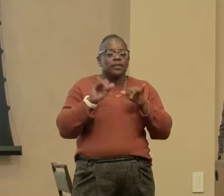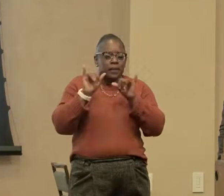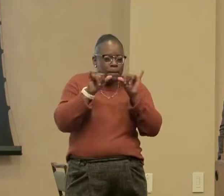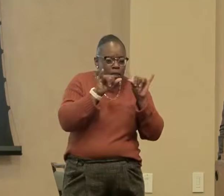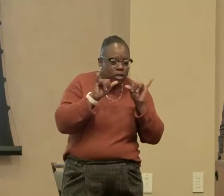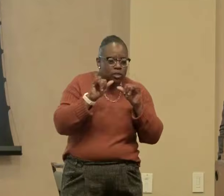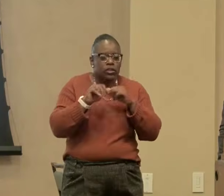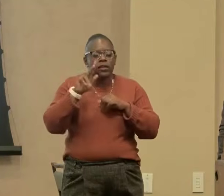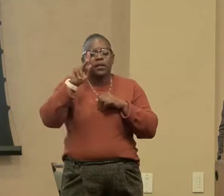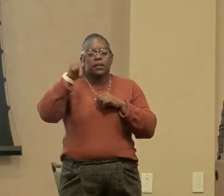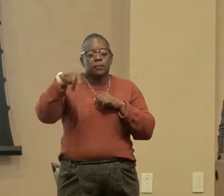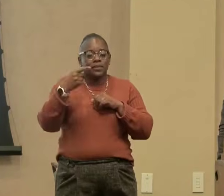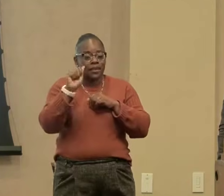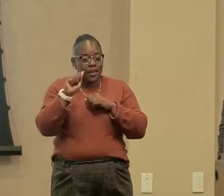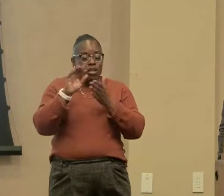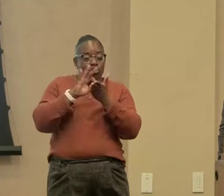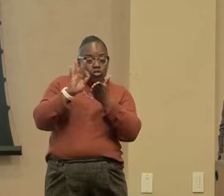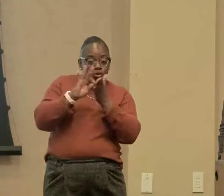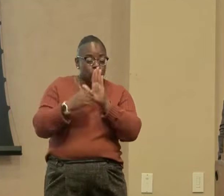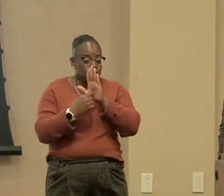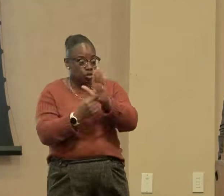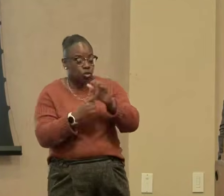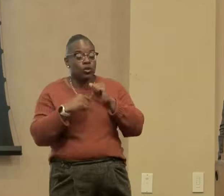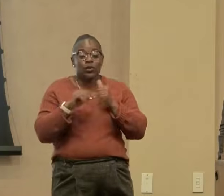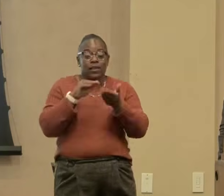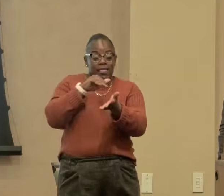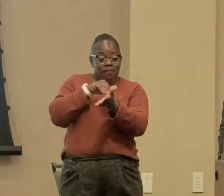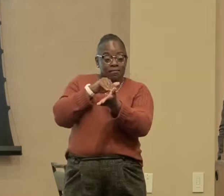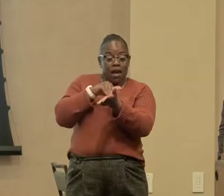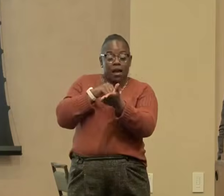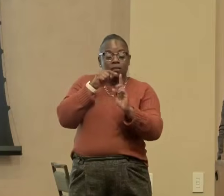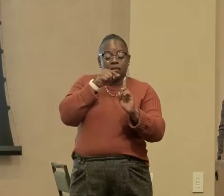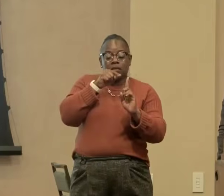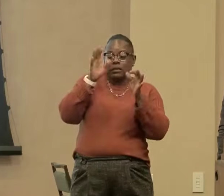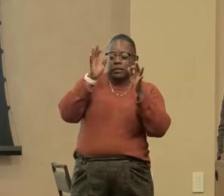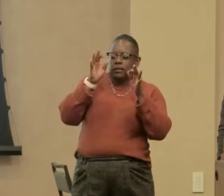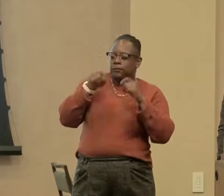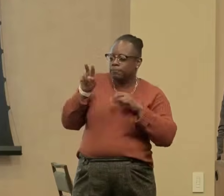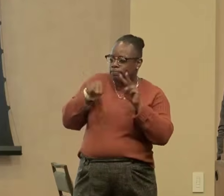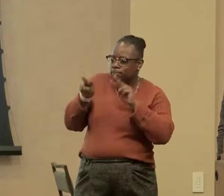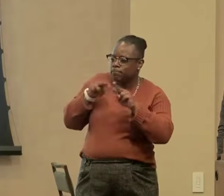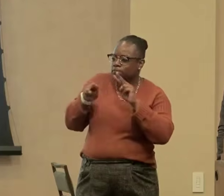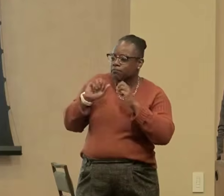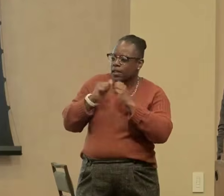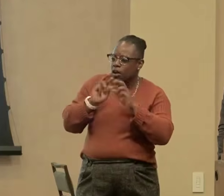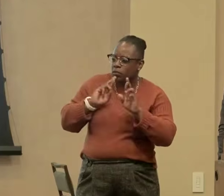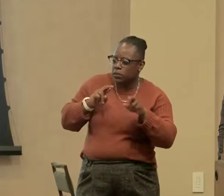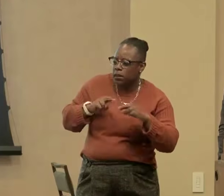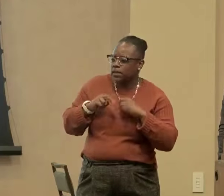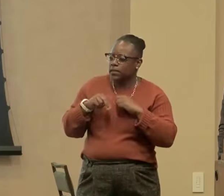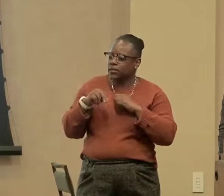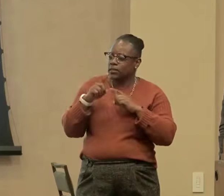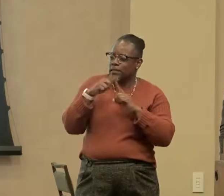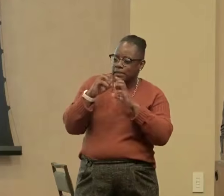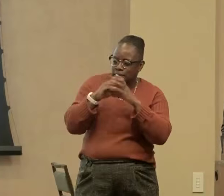the PGA and other scores are shown, and the doctor decides how well the patient is responding and how they